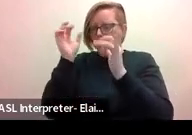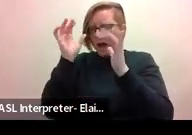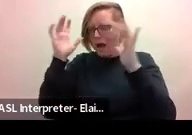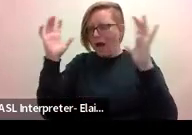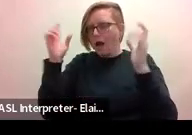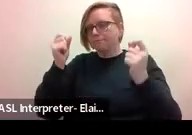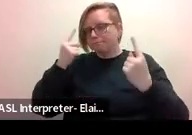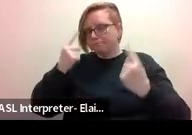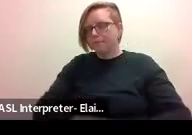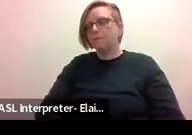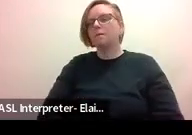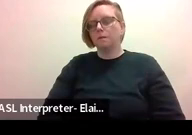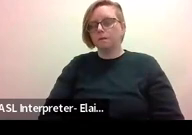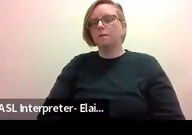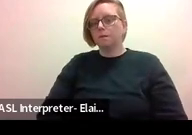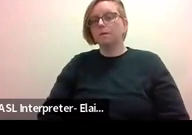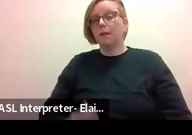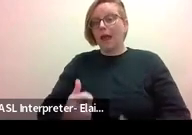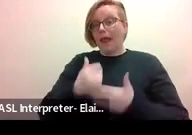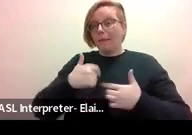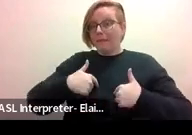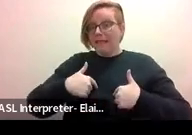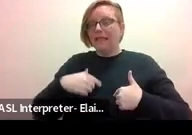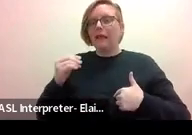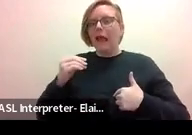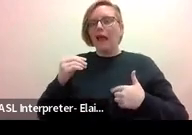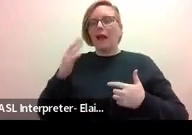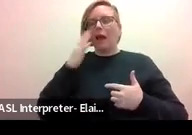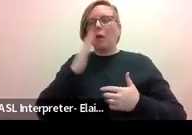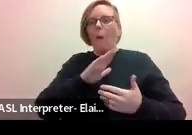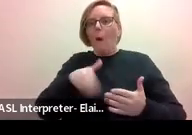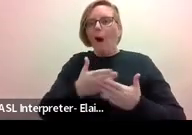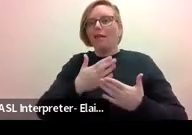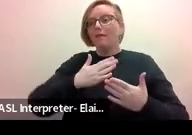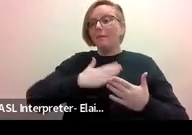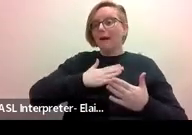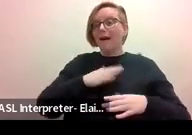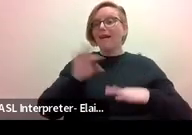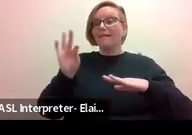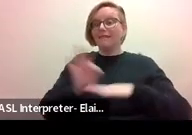when we were teaching, I know every single one of my functional goals were outcomes.